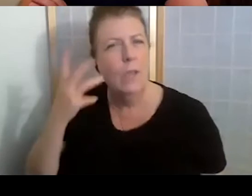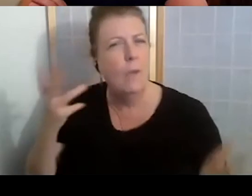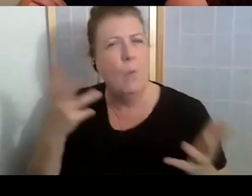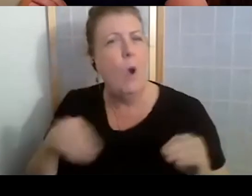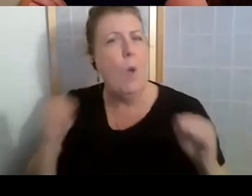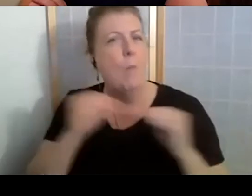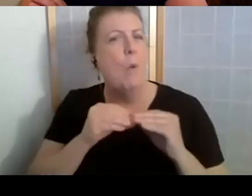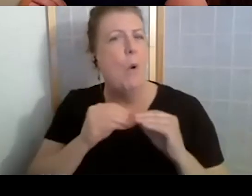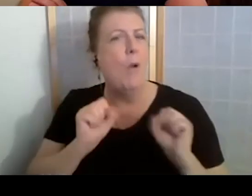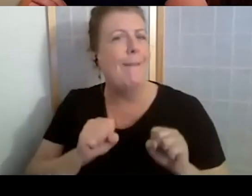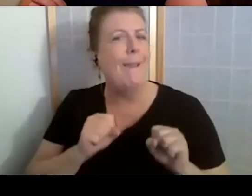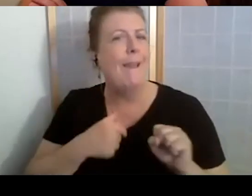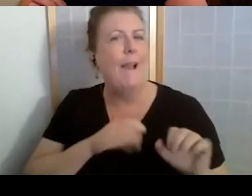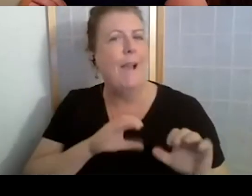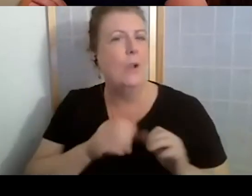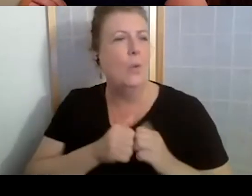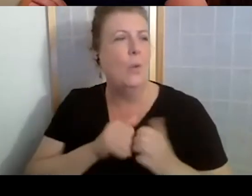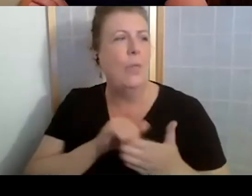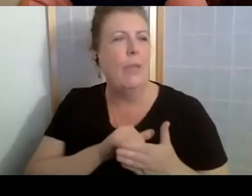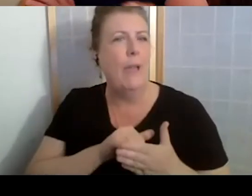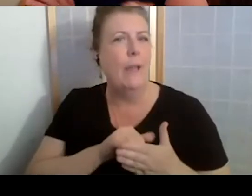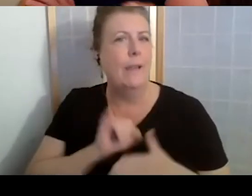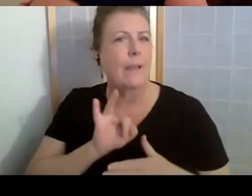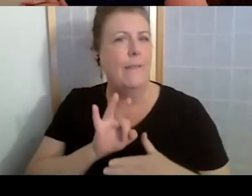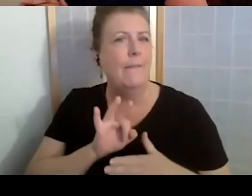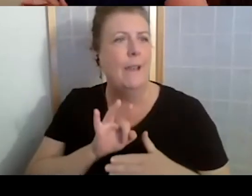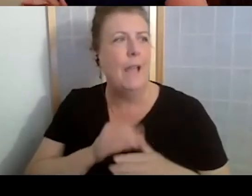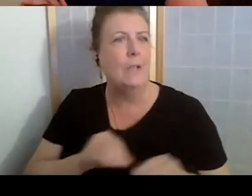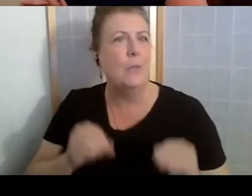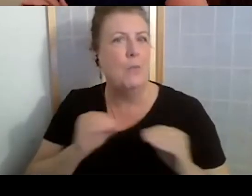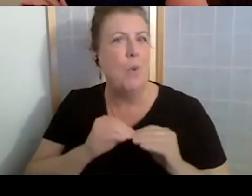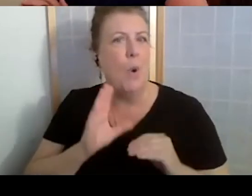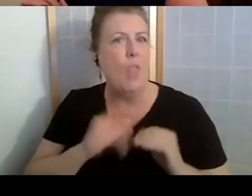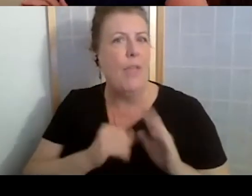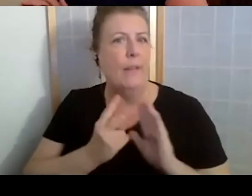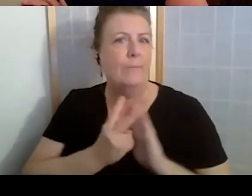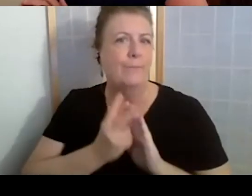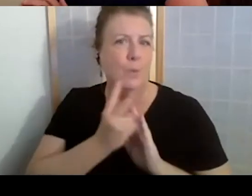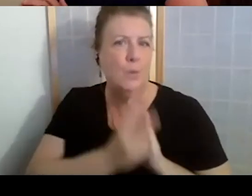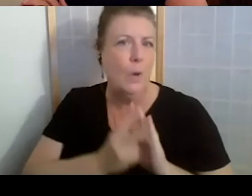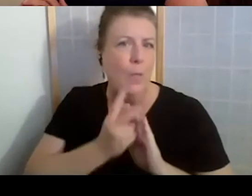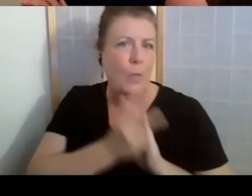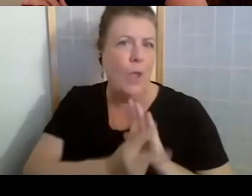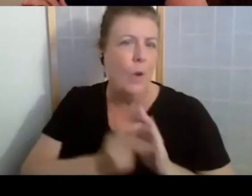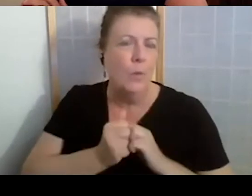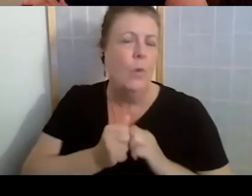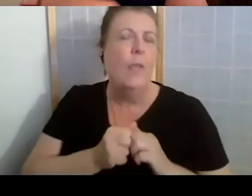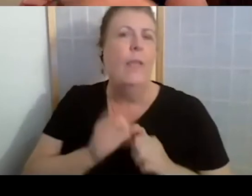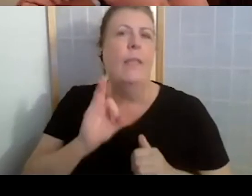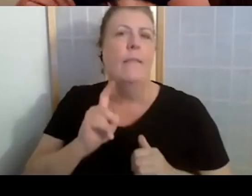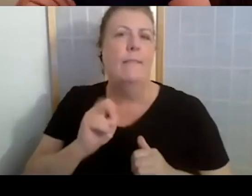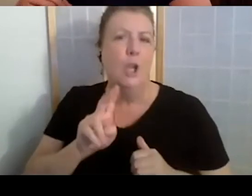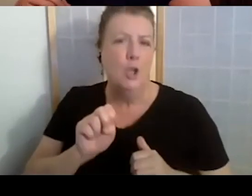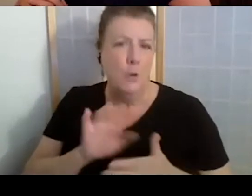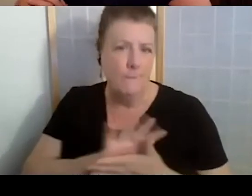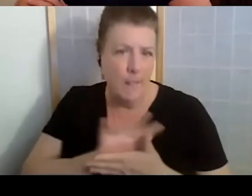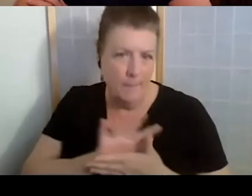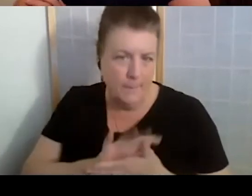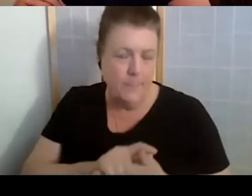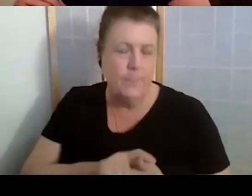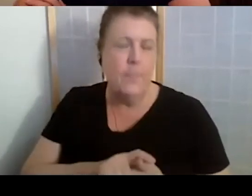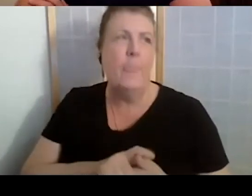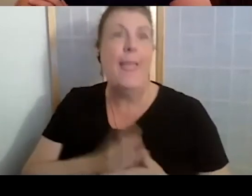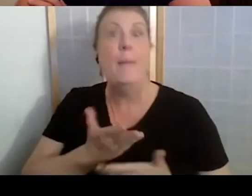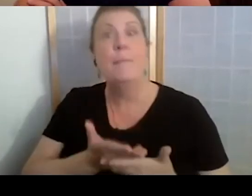it has more than, you know, than the limited time you have in a feature, and things like what, you know,